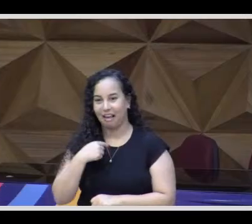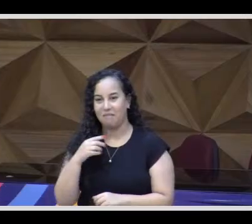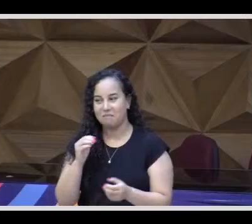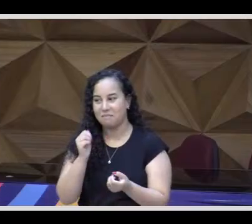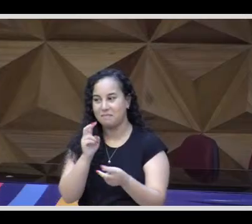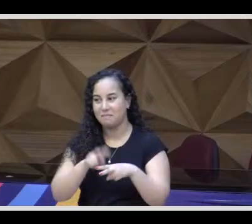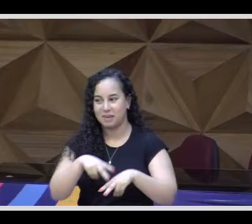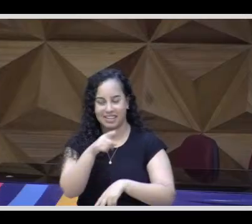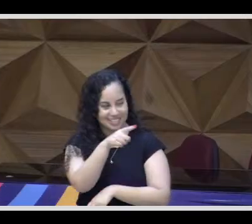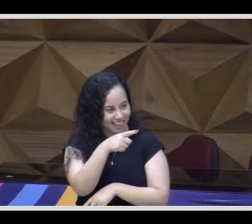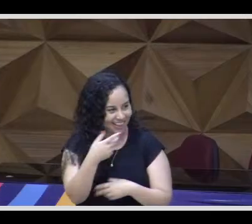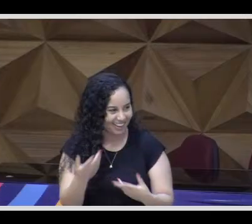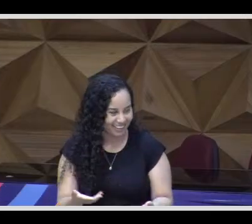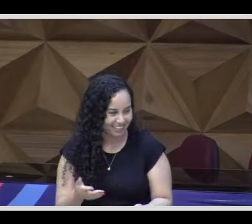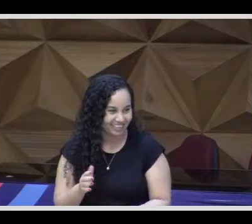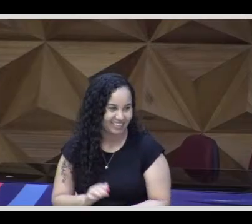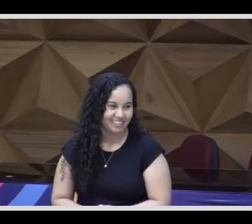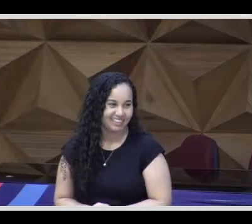doing well.